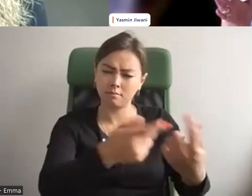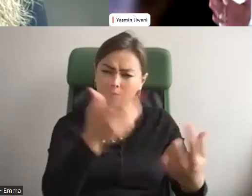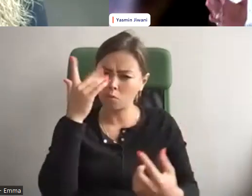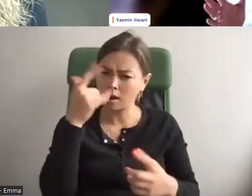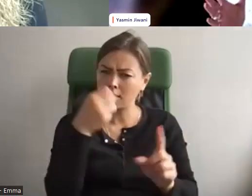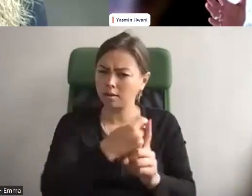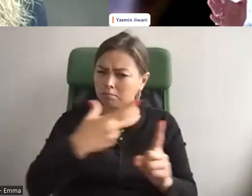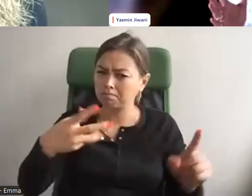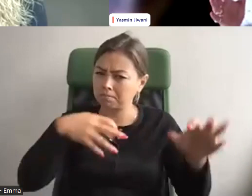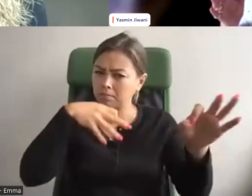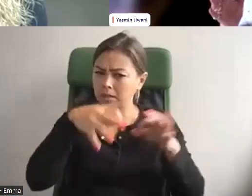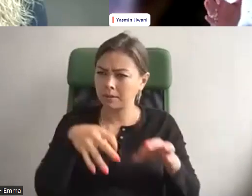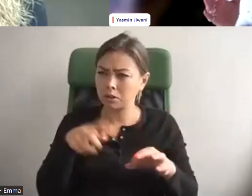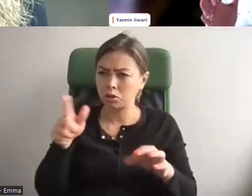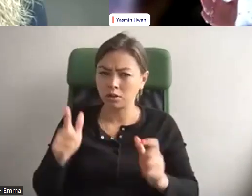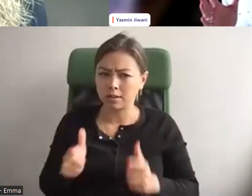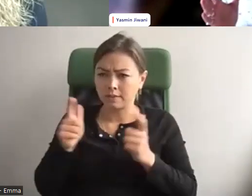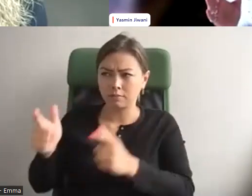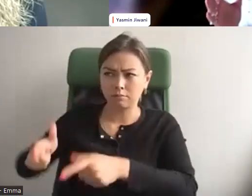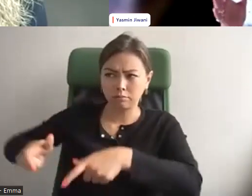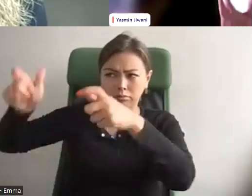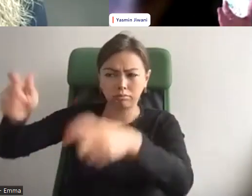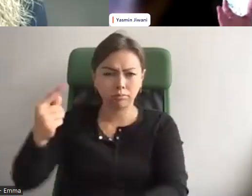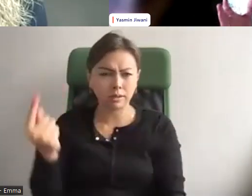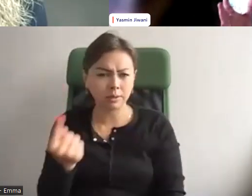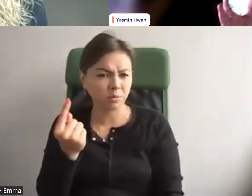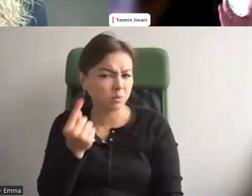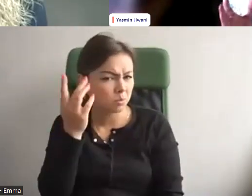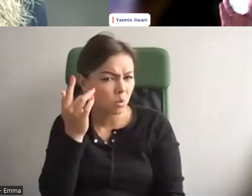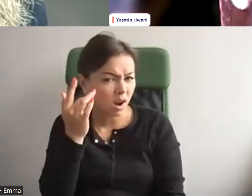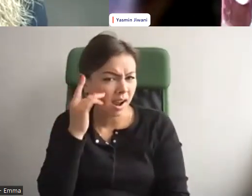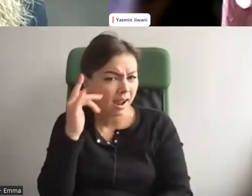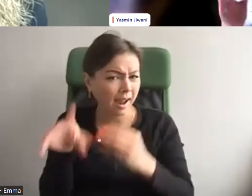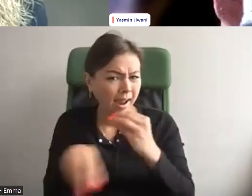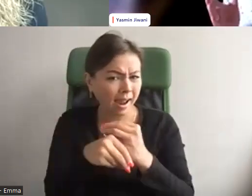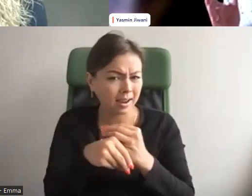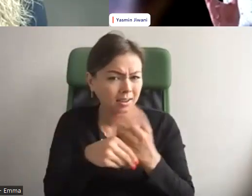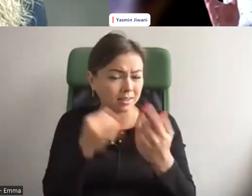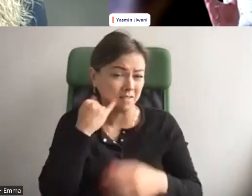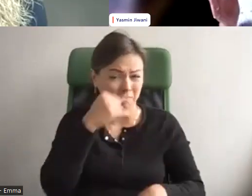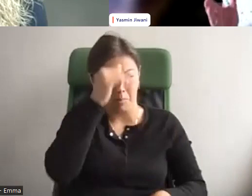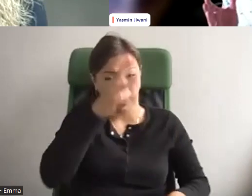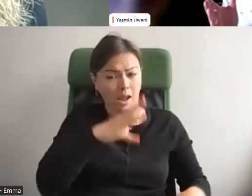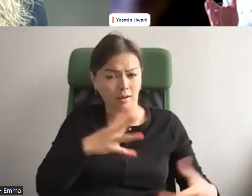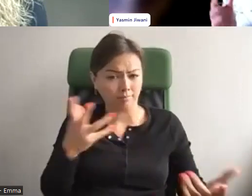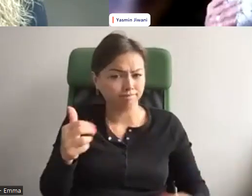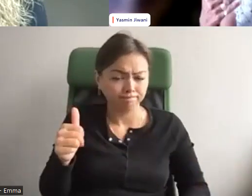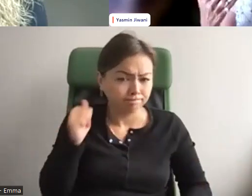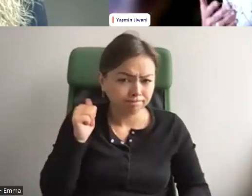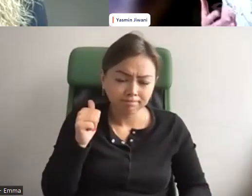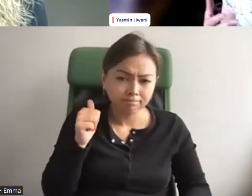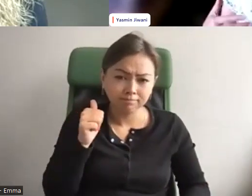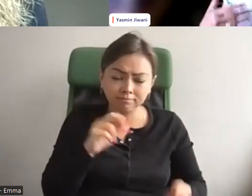of this culpability, in terms of which groups of women become defined in which way, is very much sort of resonant